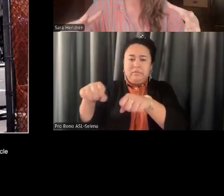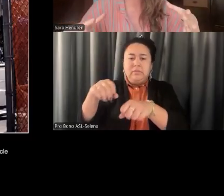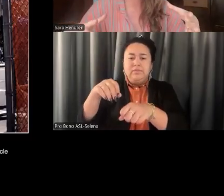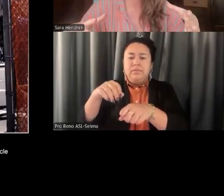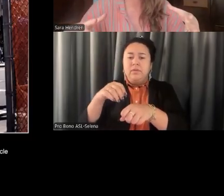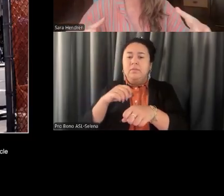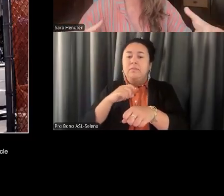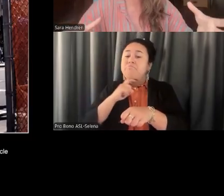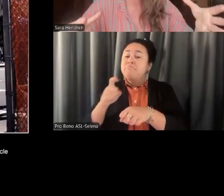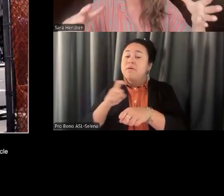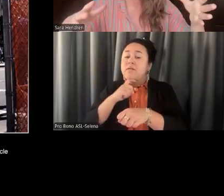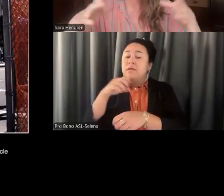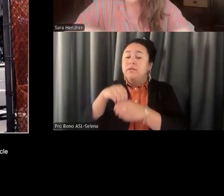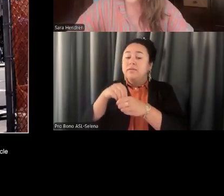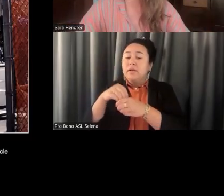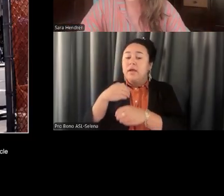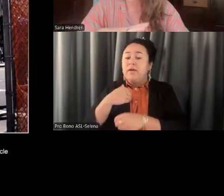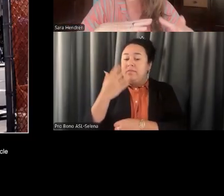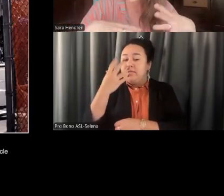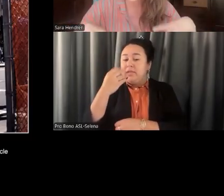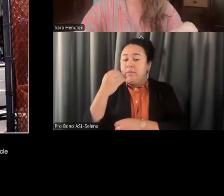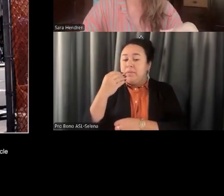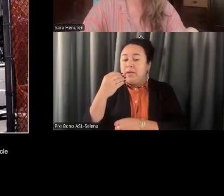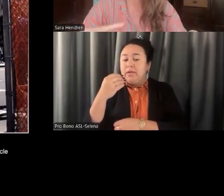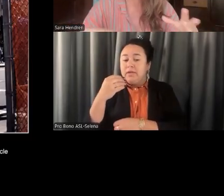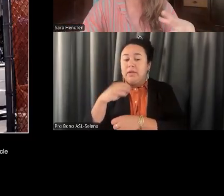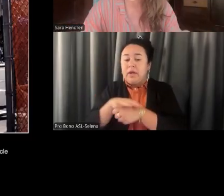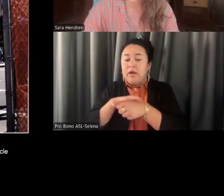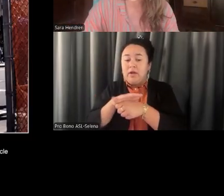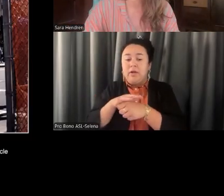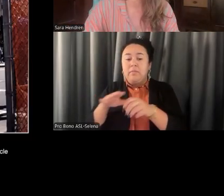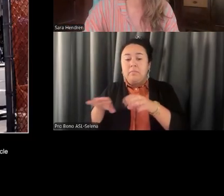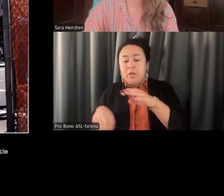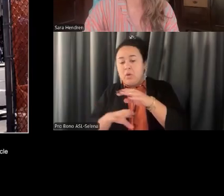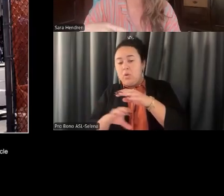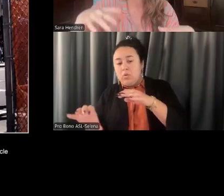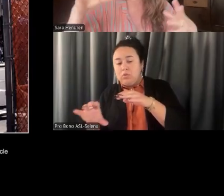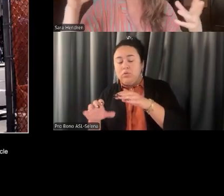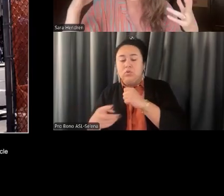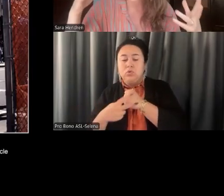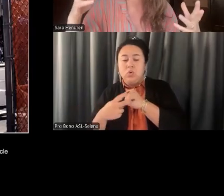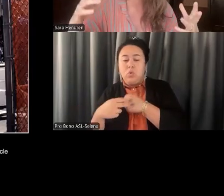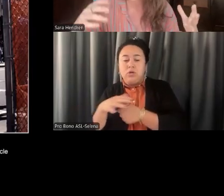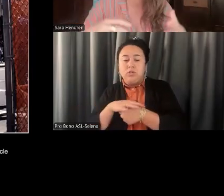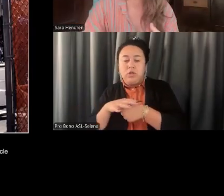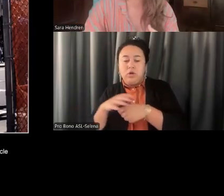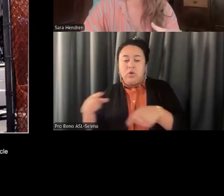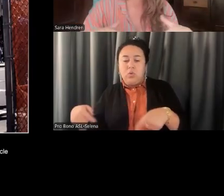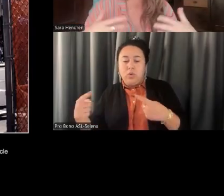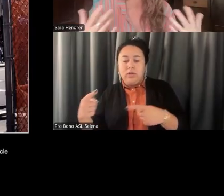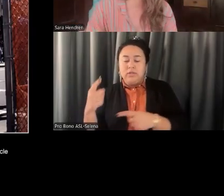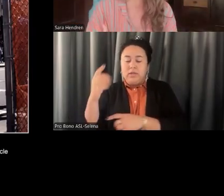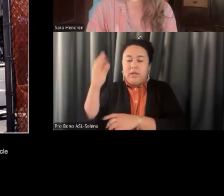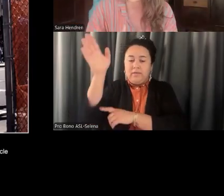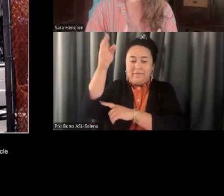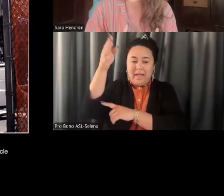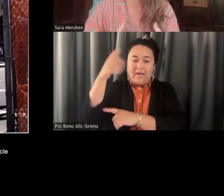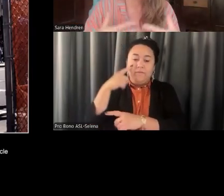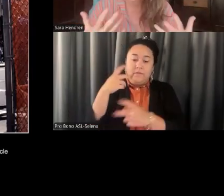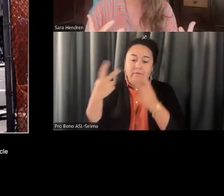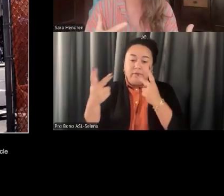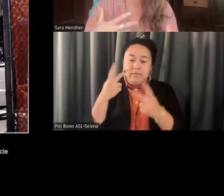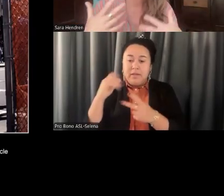it a sleeping chamber. But below that is the kind of storage area, and it's on wheels, and it's got a flag for visibility. So it is a kind